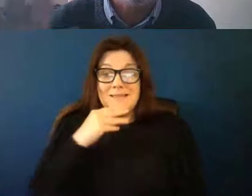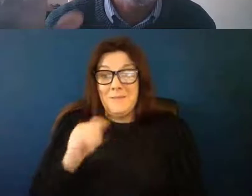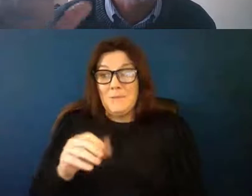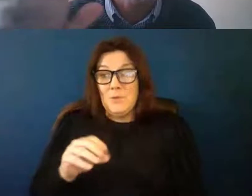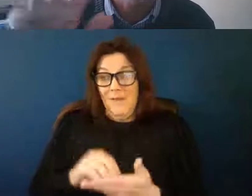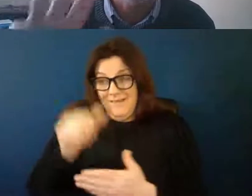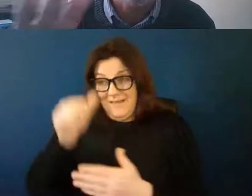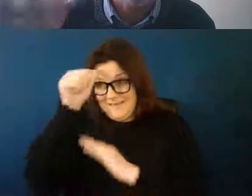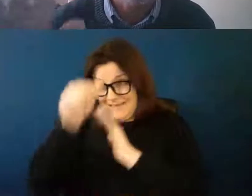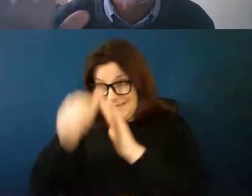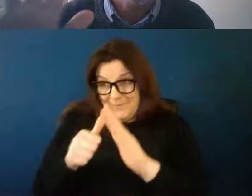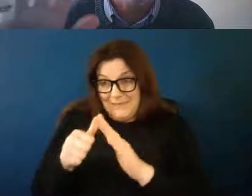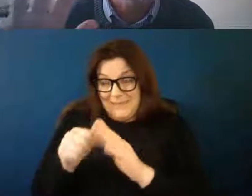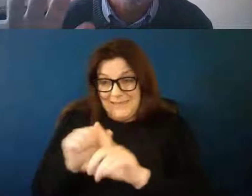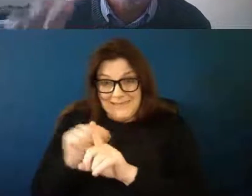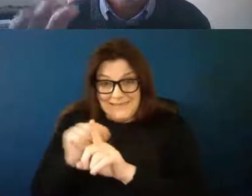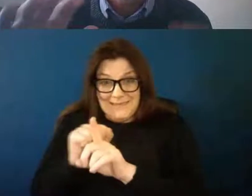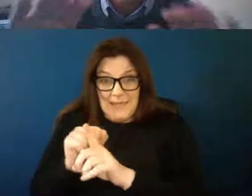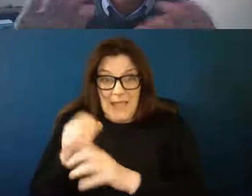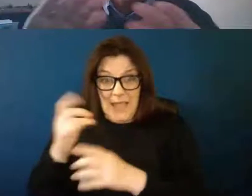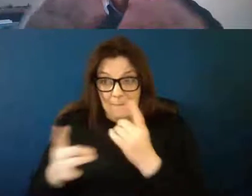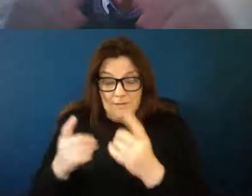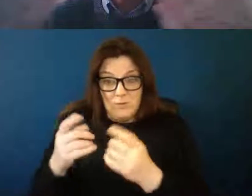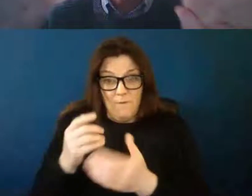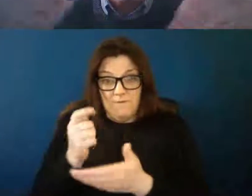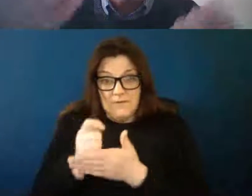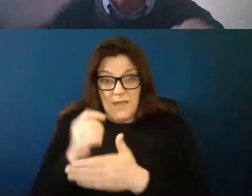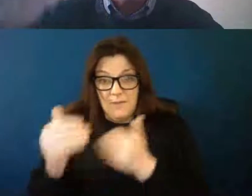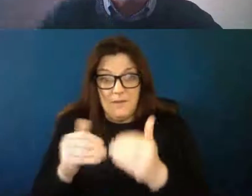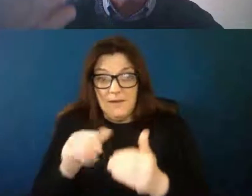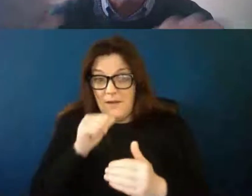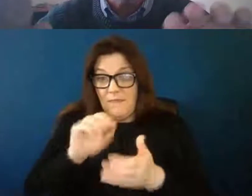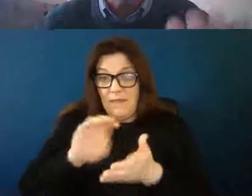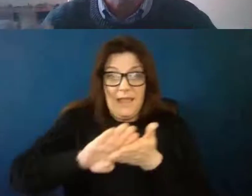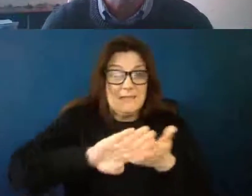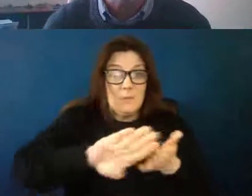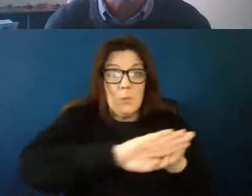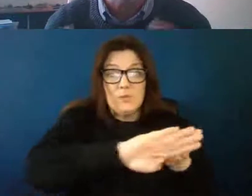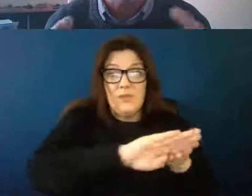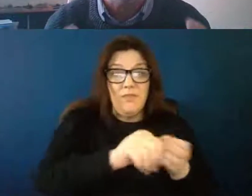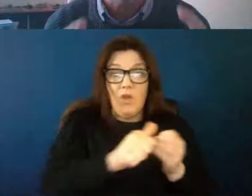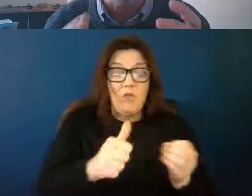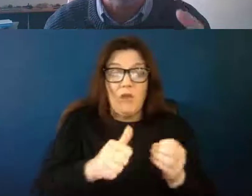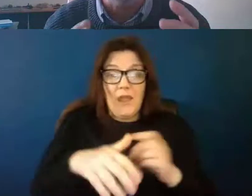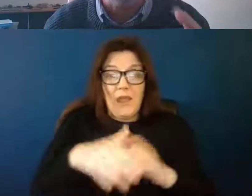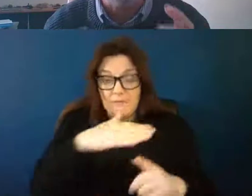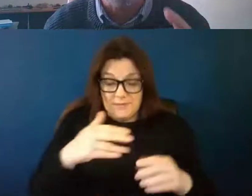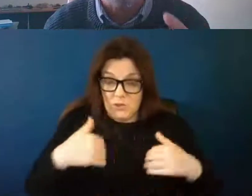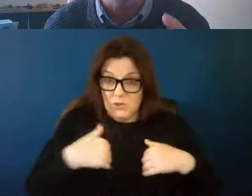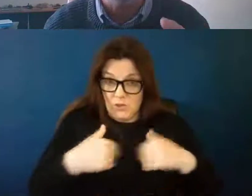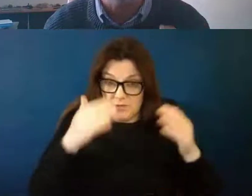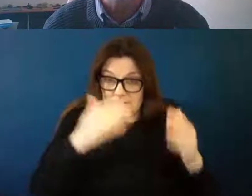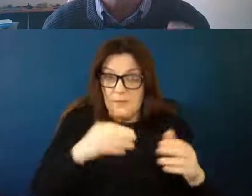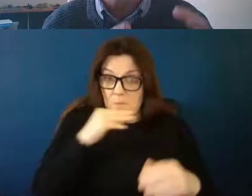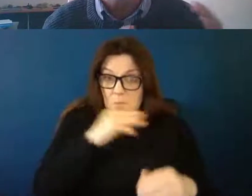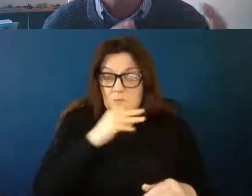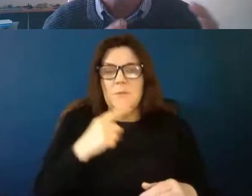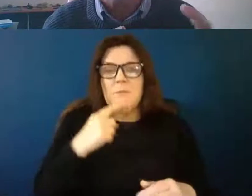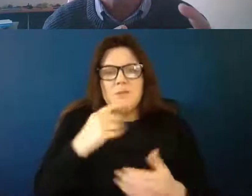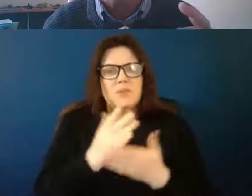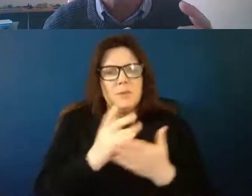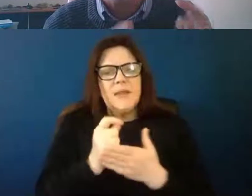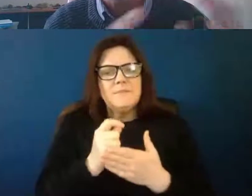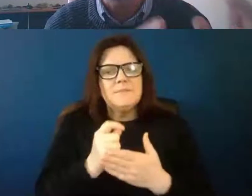I think that comes about over time. Now, that's not to exclude the other areas that are going to be vitally important,